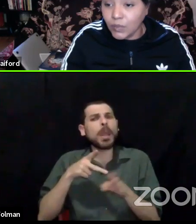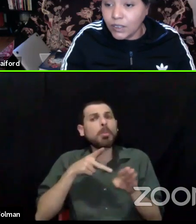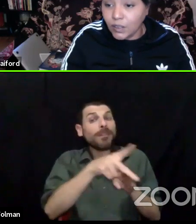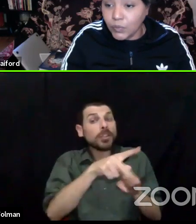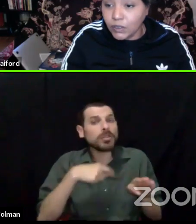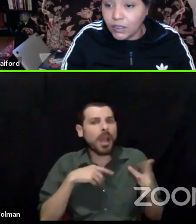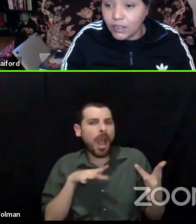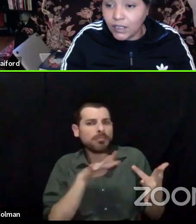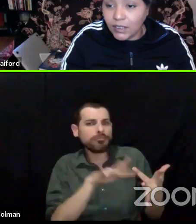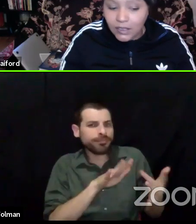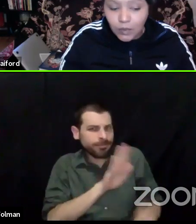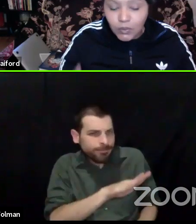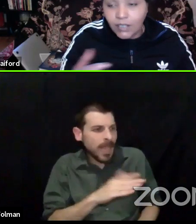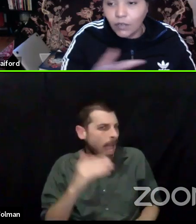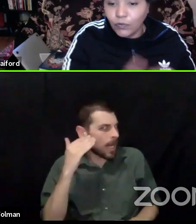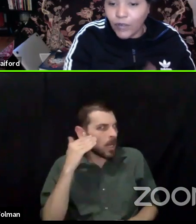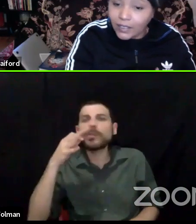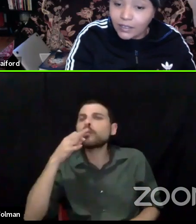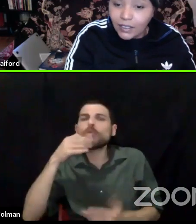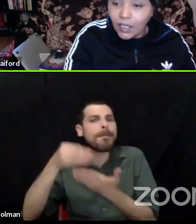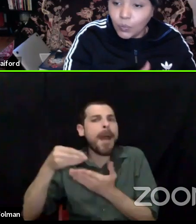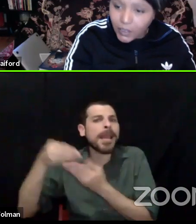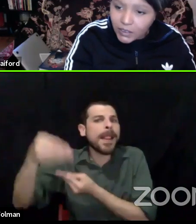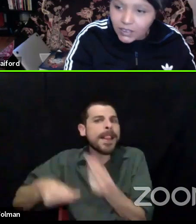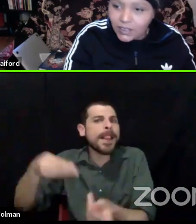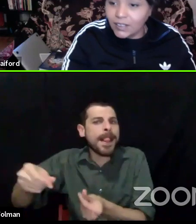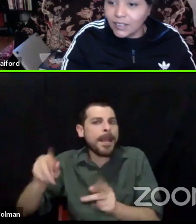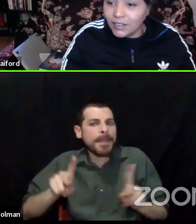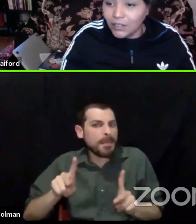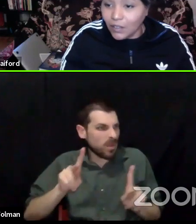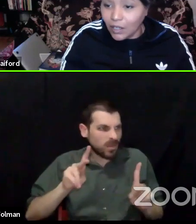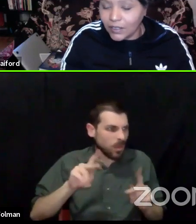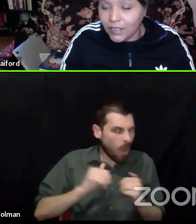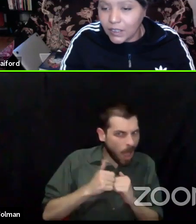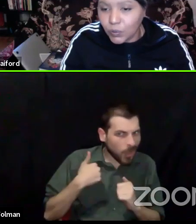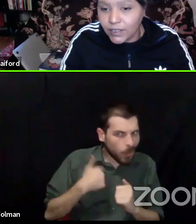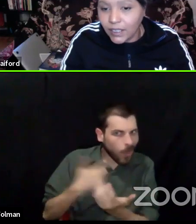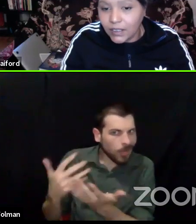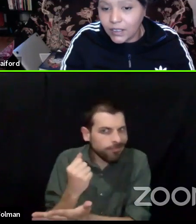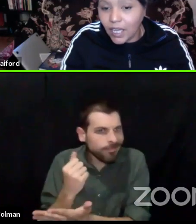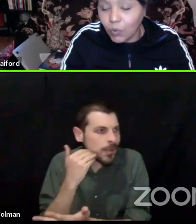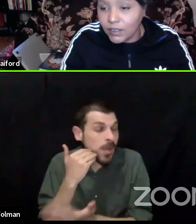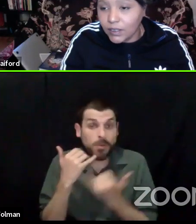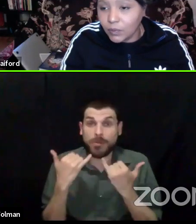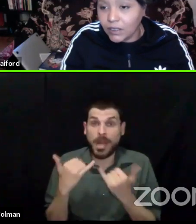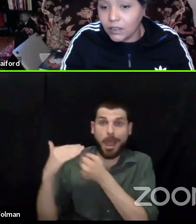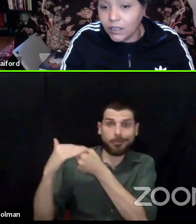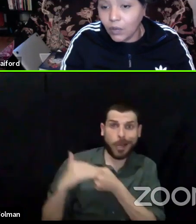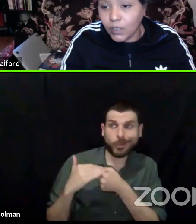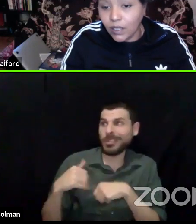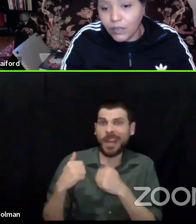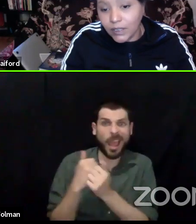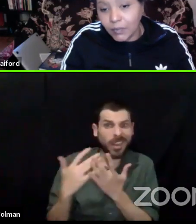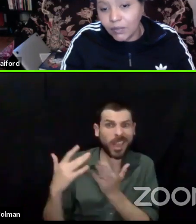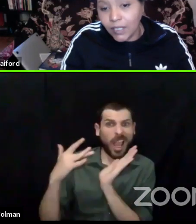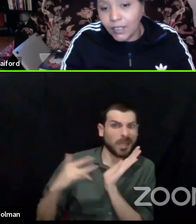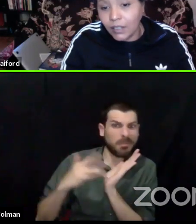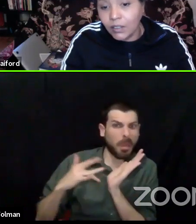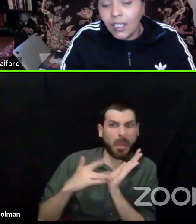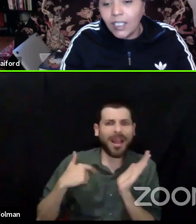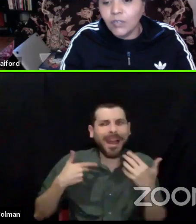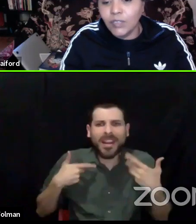come into communities. And since I'm trying to fight oppression and, you know, all this exploitation, I wanted to make sure that whatever is happening